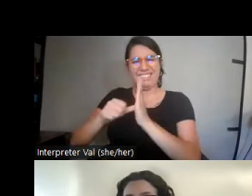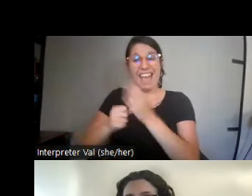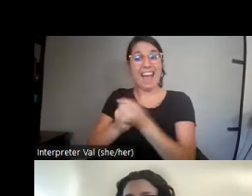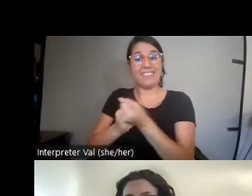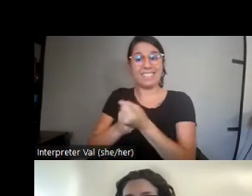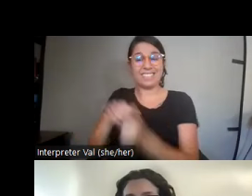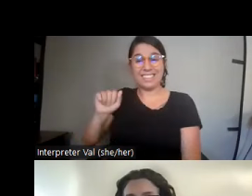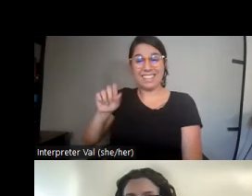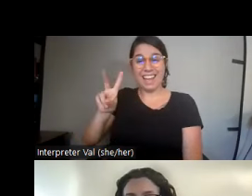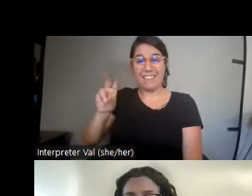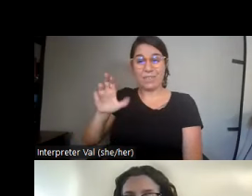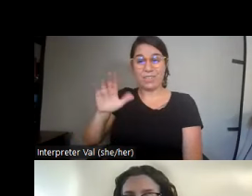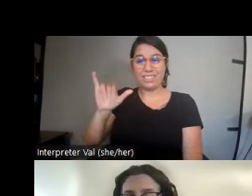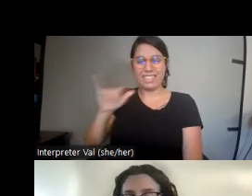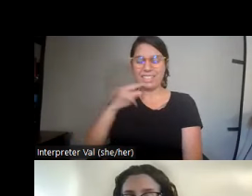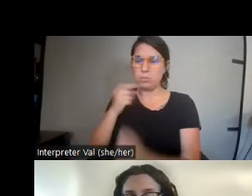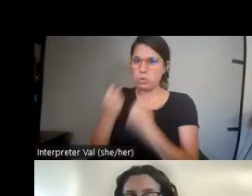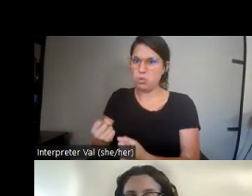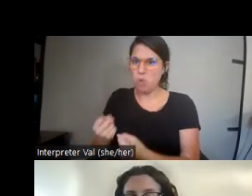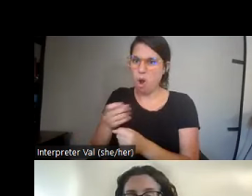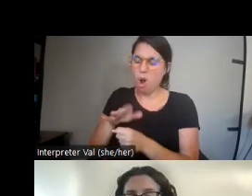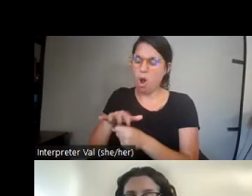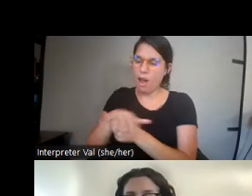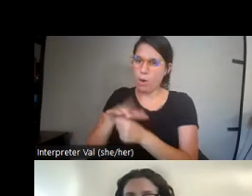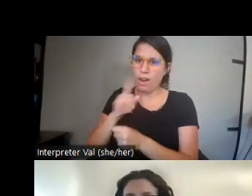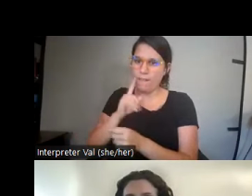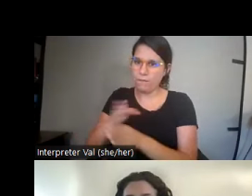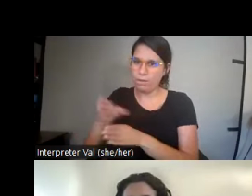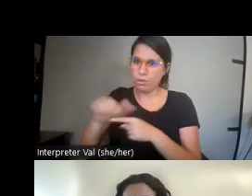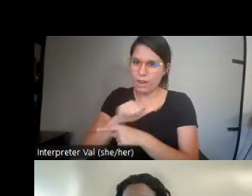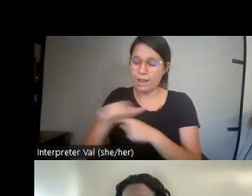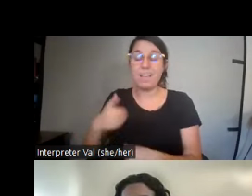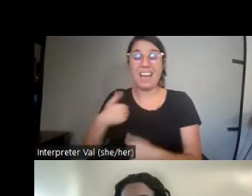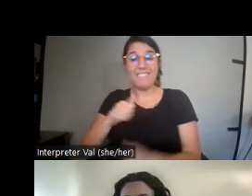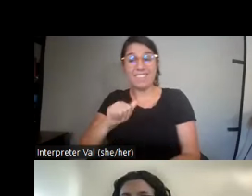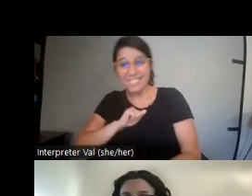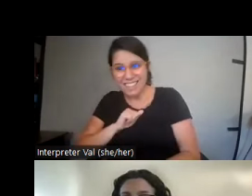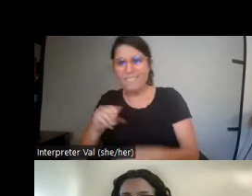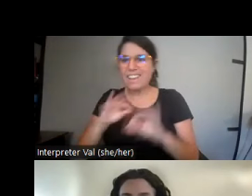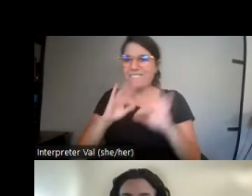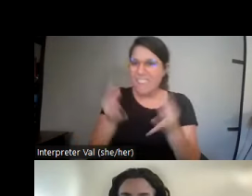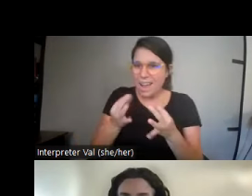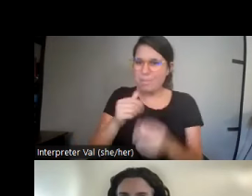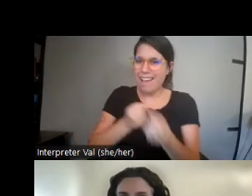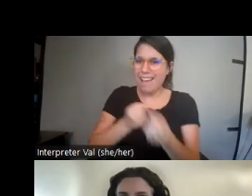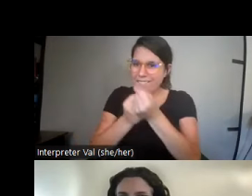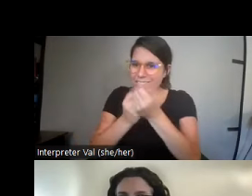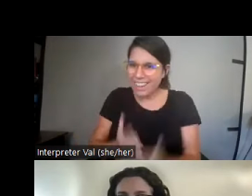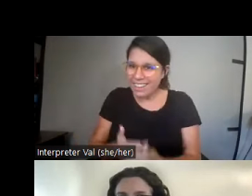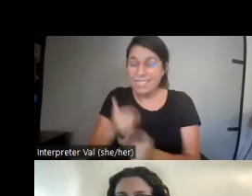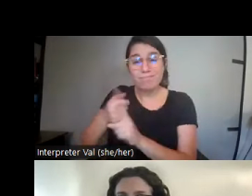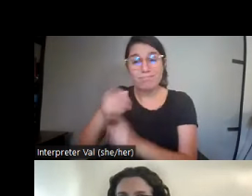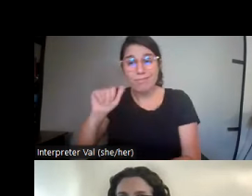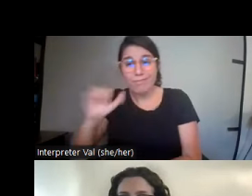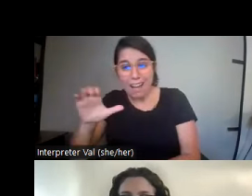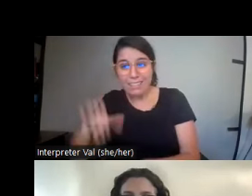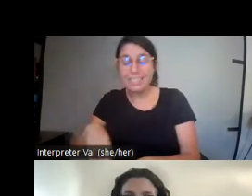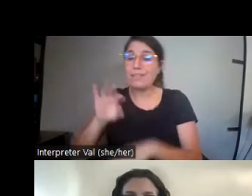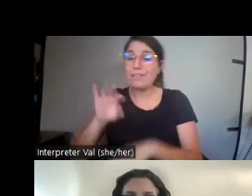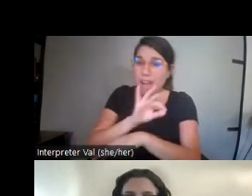a strong area of our training. So our program has self and family advocates who are faculty members and also fellows in